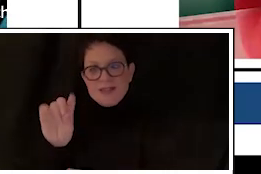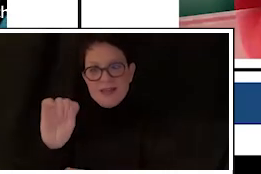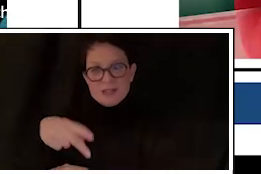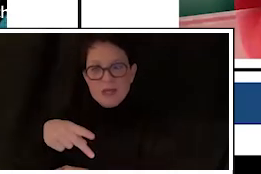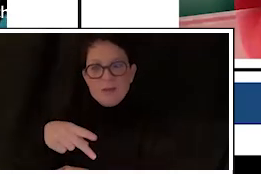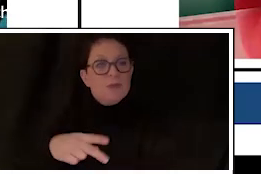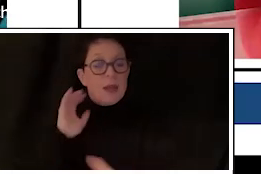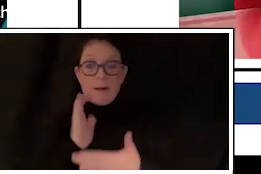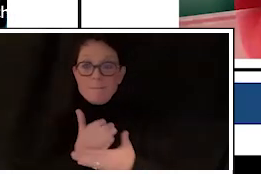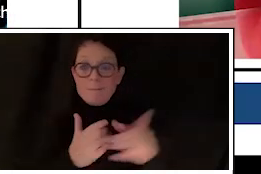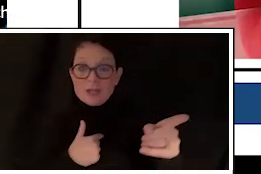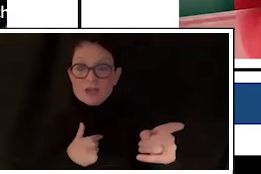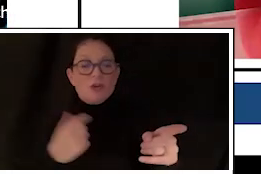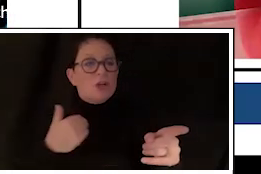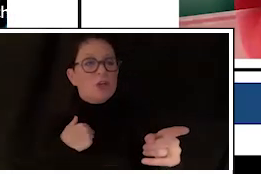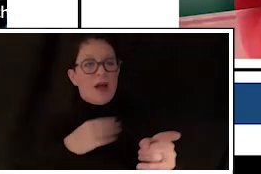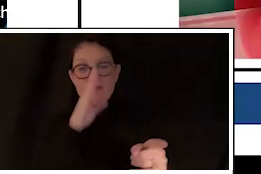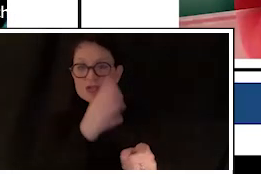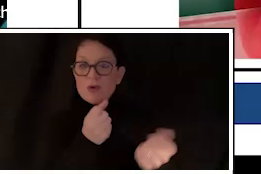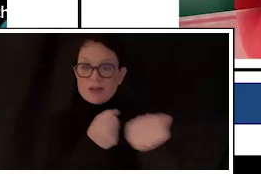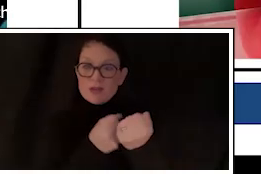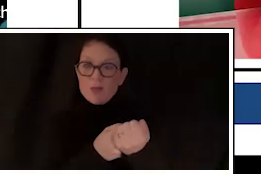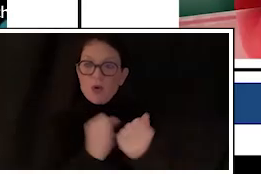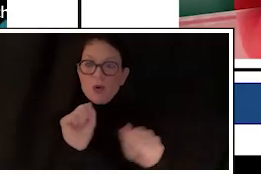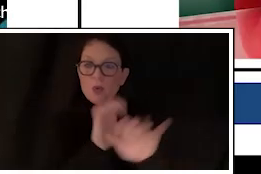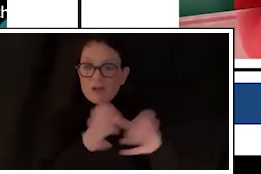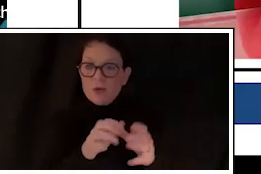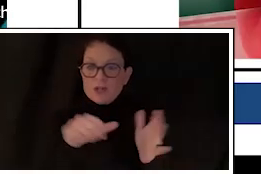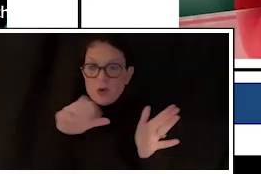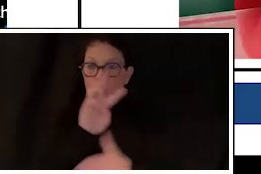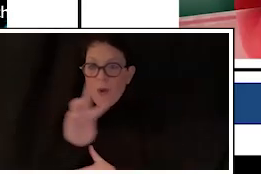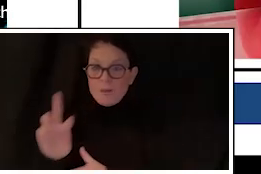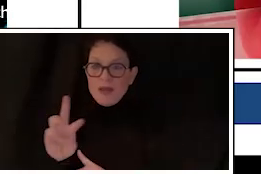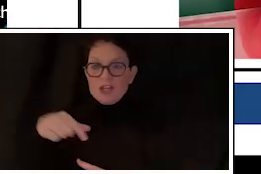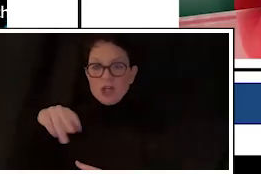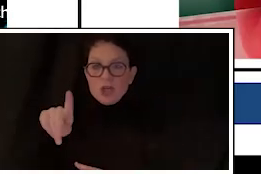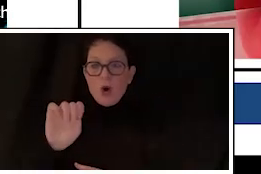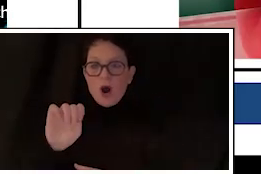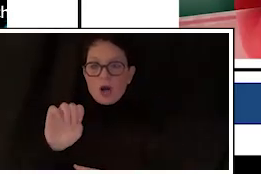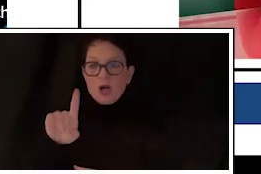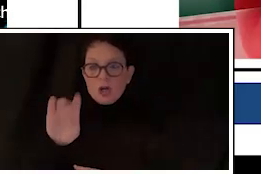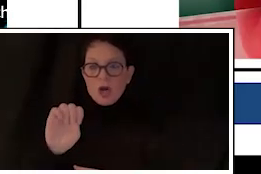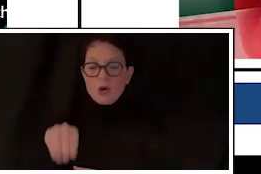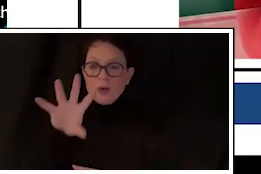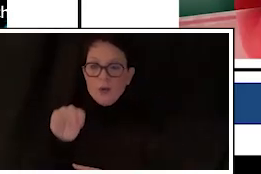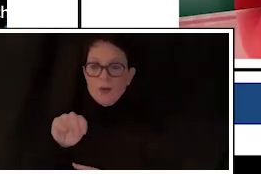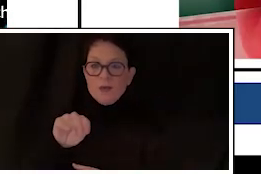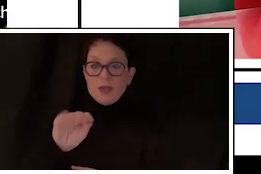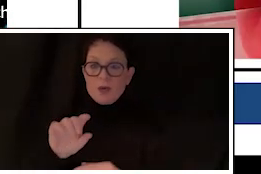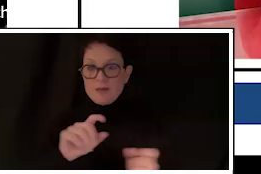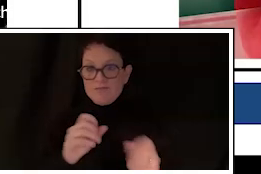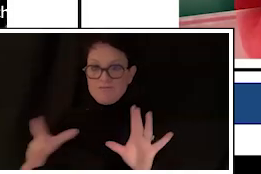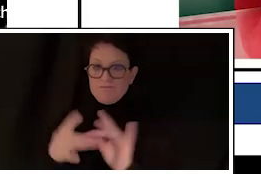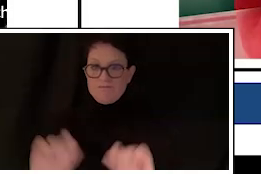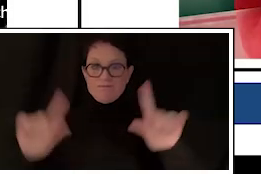an image of the Direct Support Workforce webpage and a QR code that will bring you directly to that webpage.